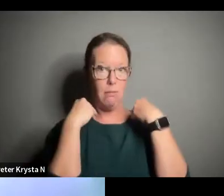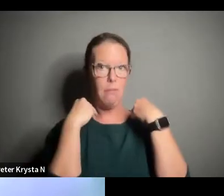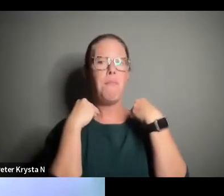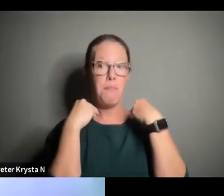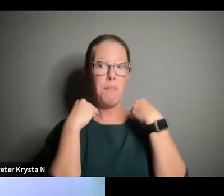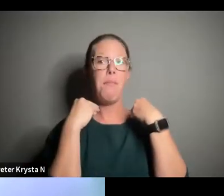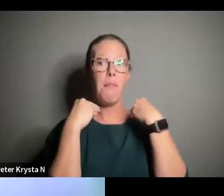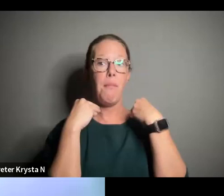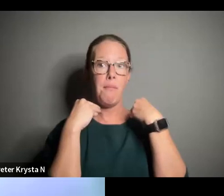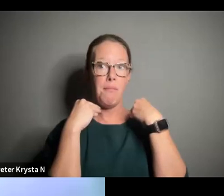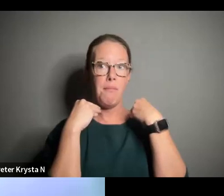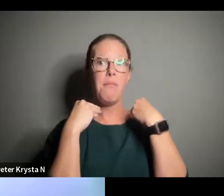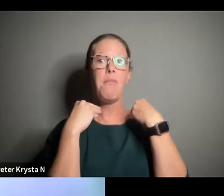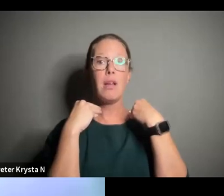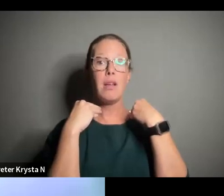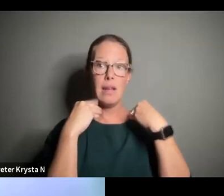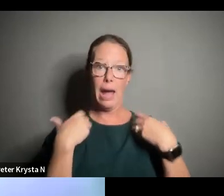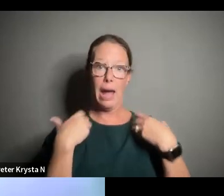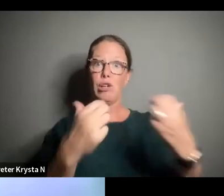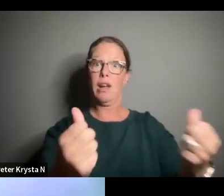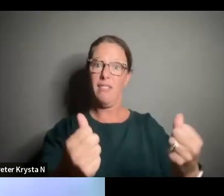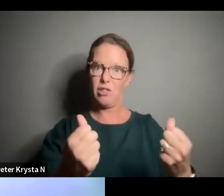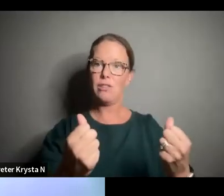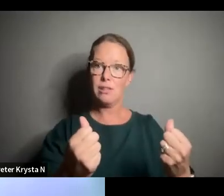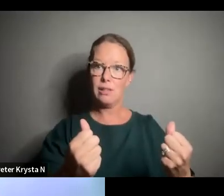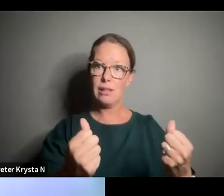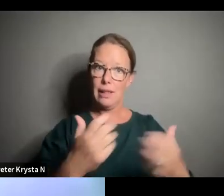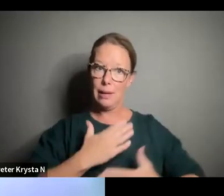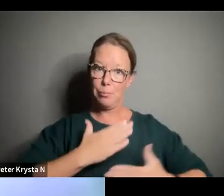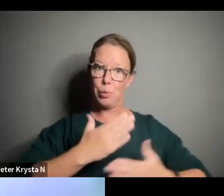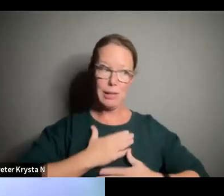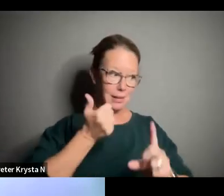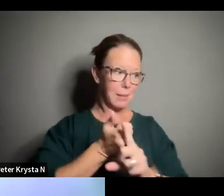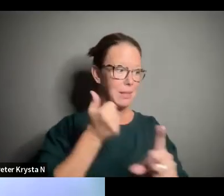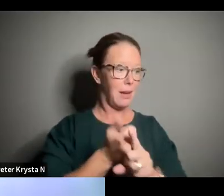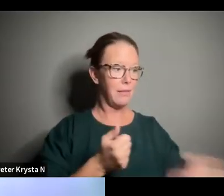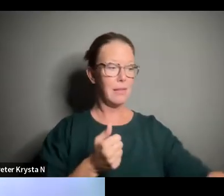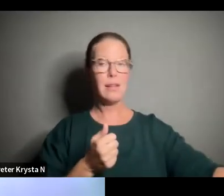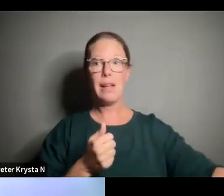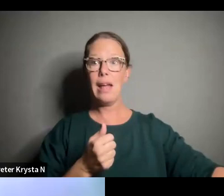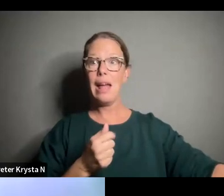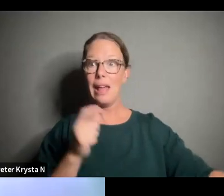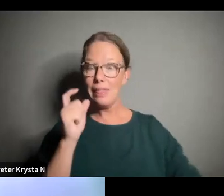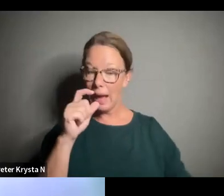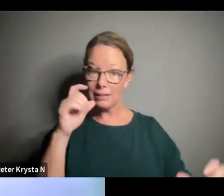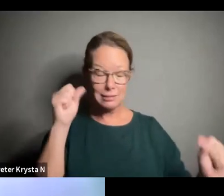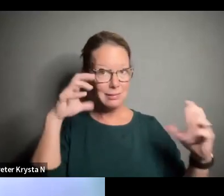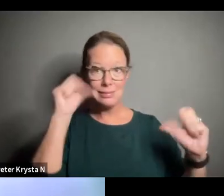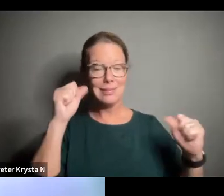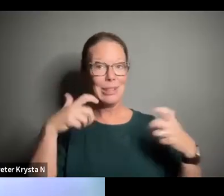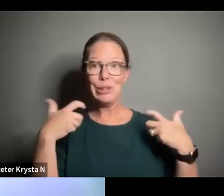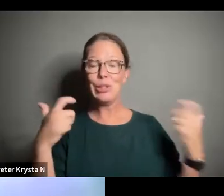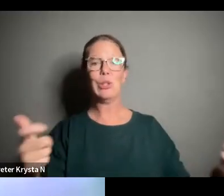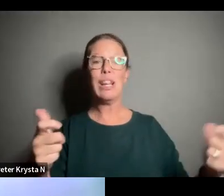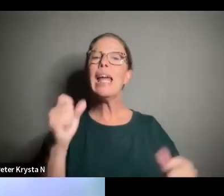in eventually have recovered the breathing on their own. That is huge. That's when we